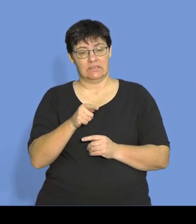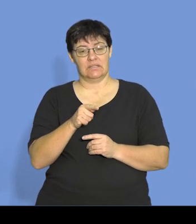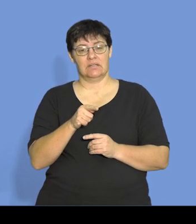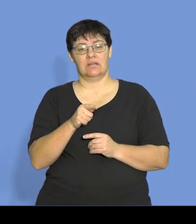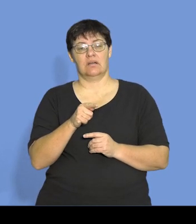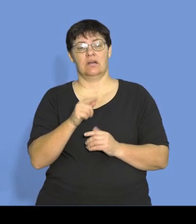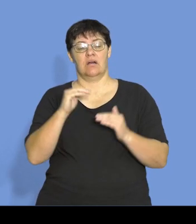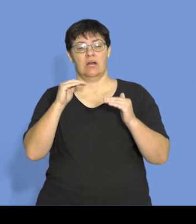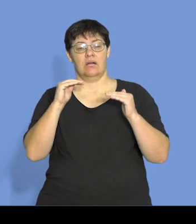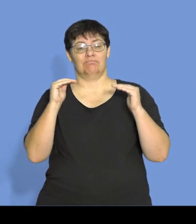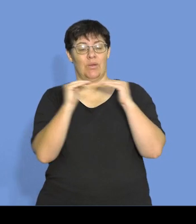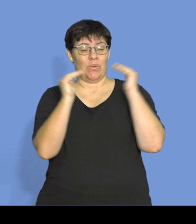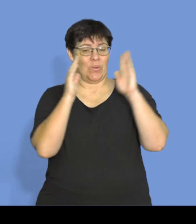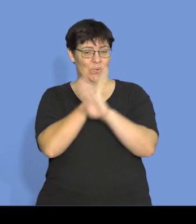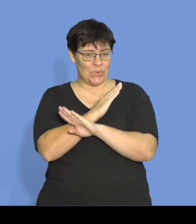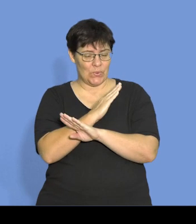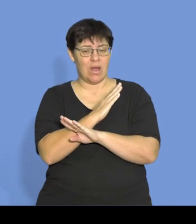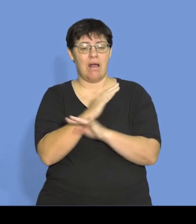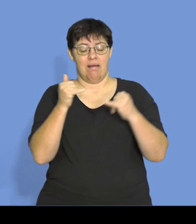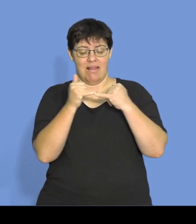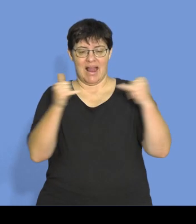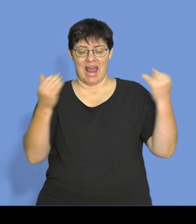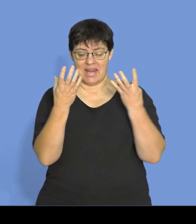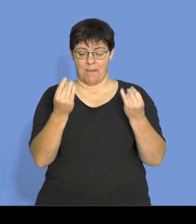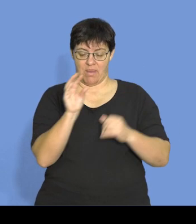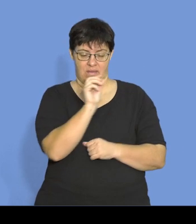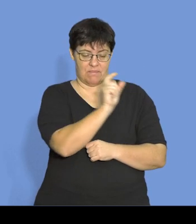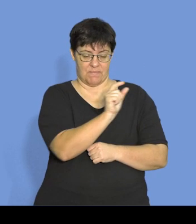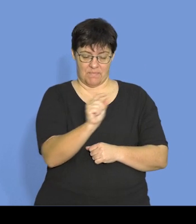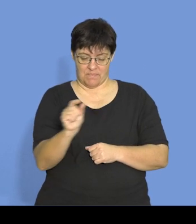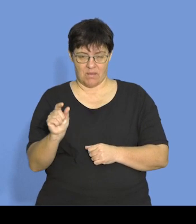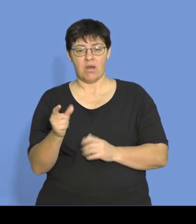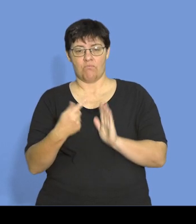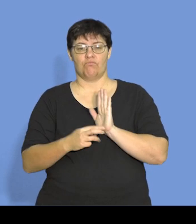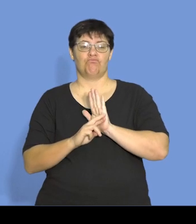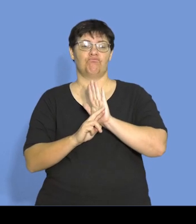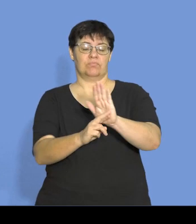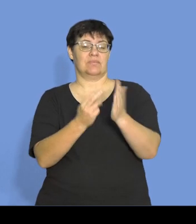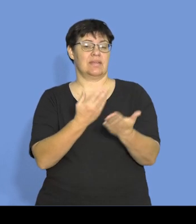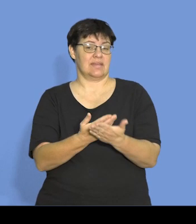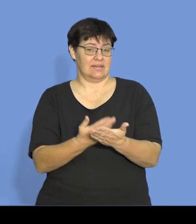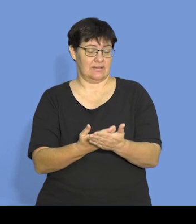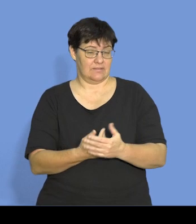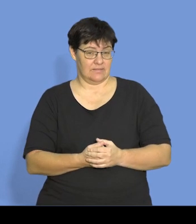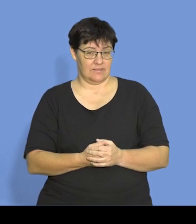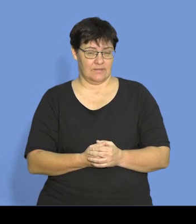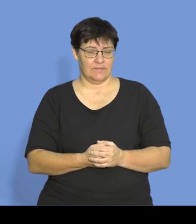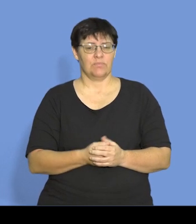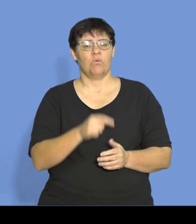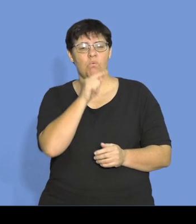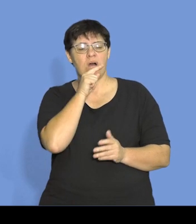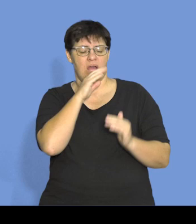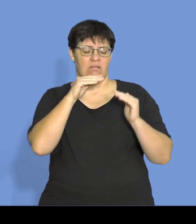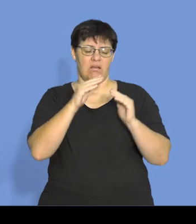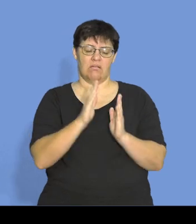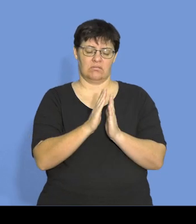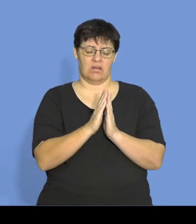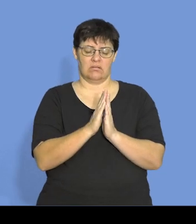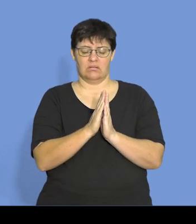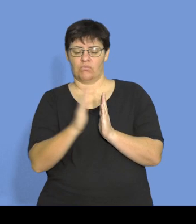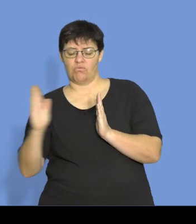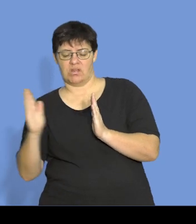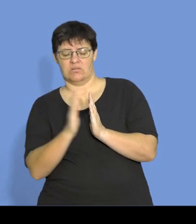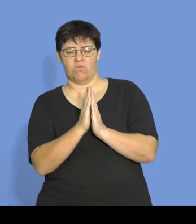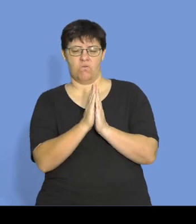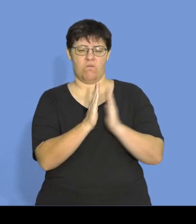inequality, we can use a number line to represent it because it really just talks about less than or greater